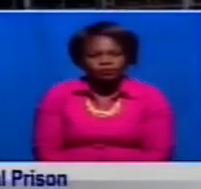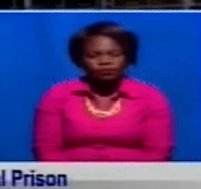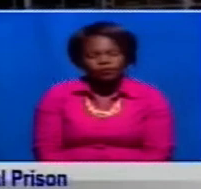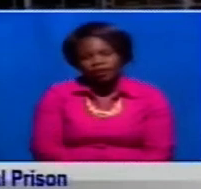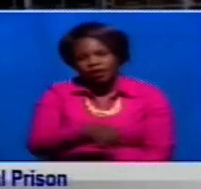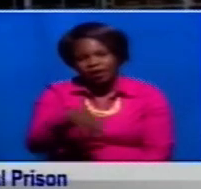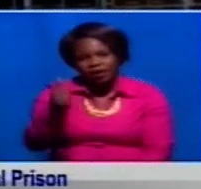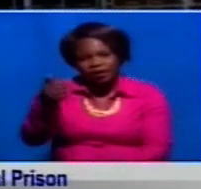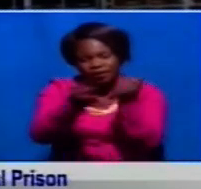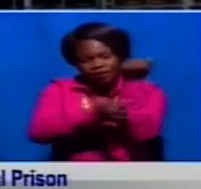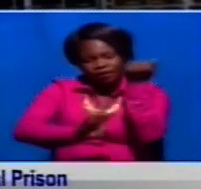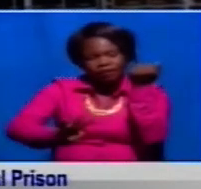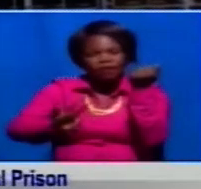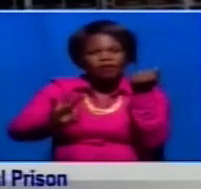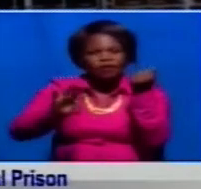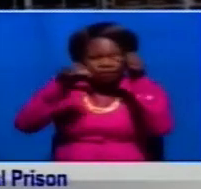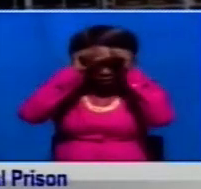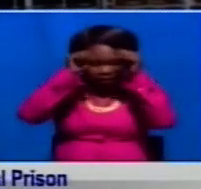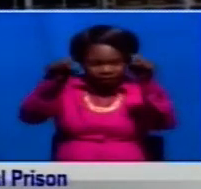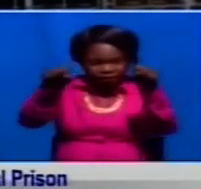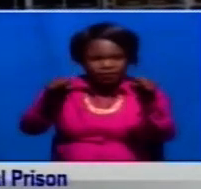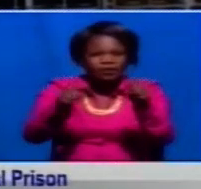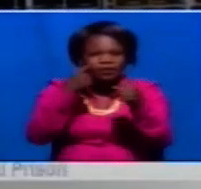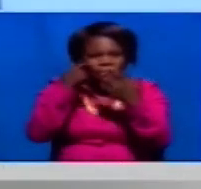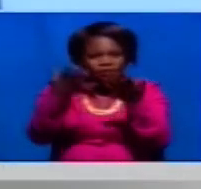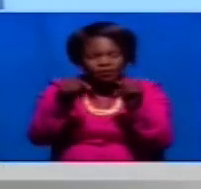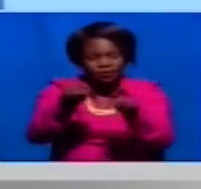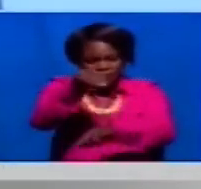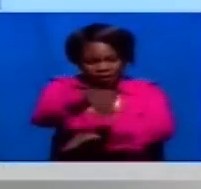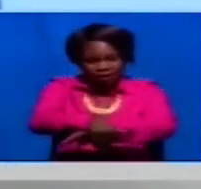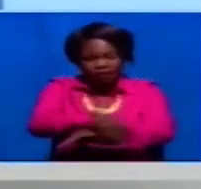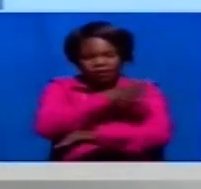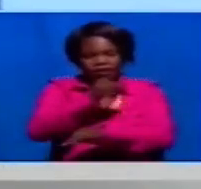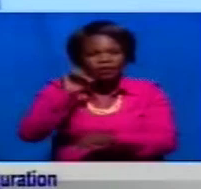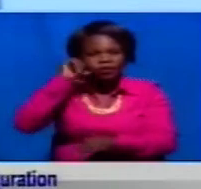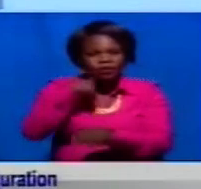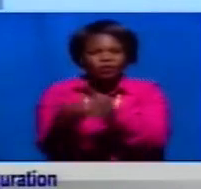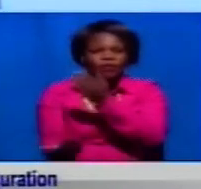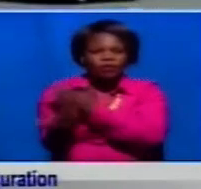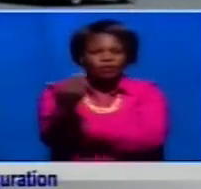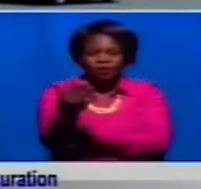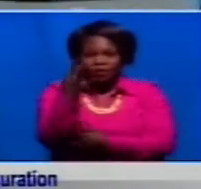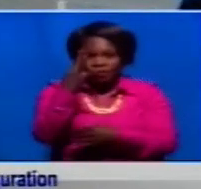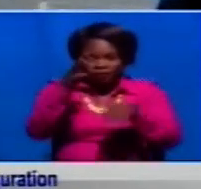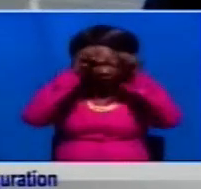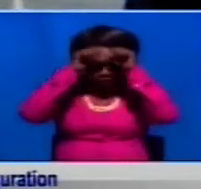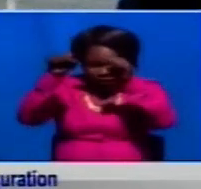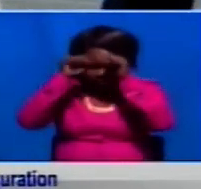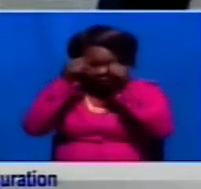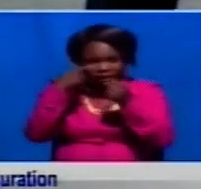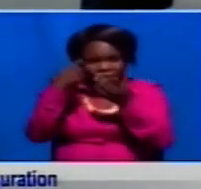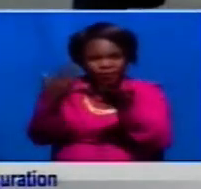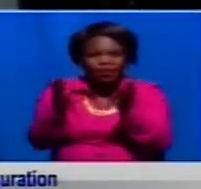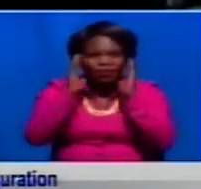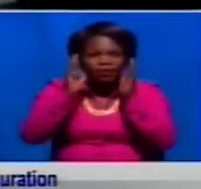Other foreign heads of state are expected this evening and tomorrow morning. 4 African heads of state are expected to